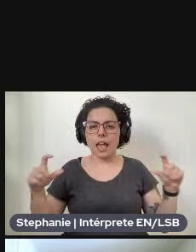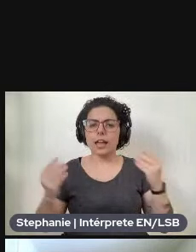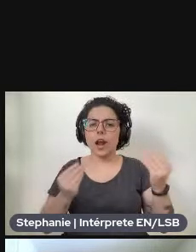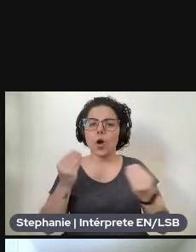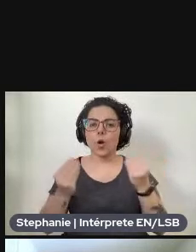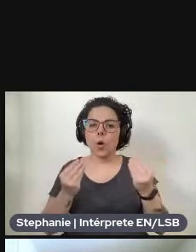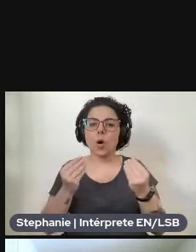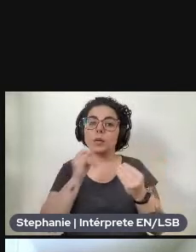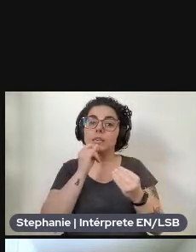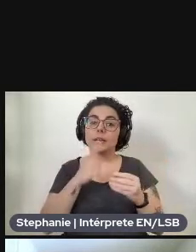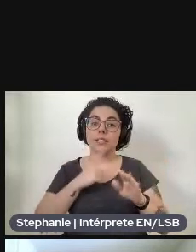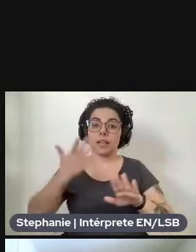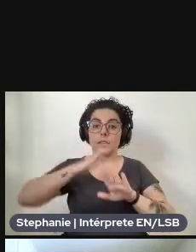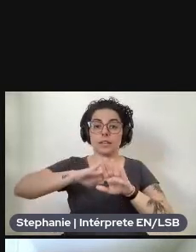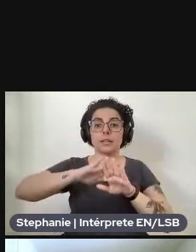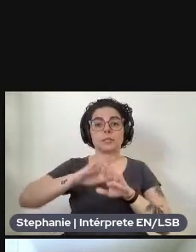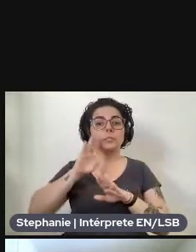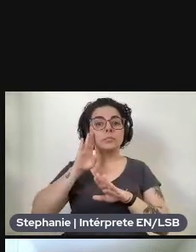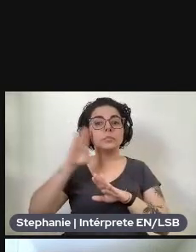a matter